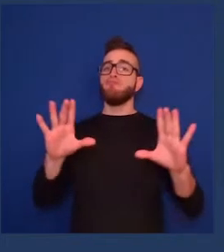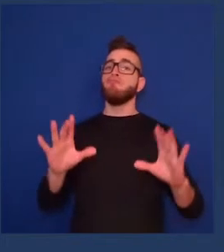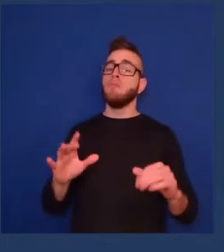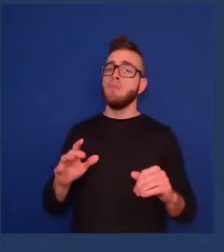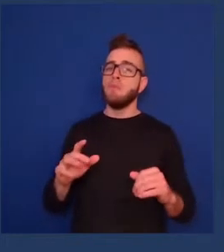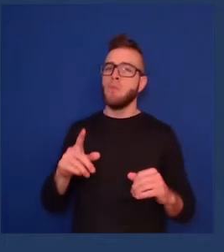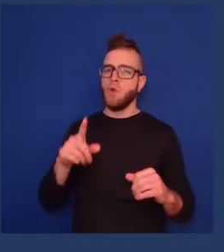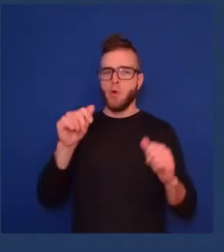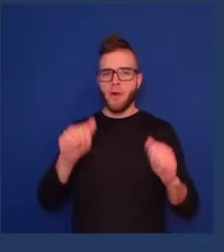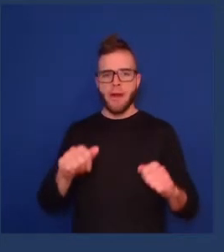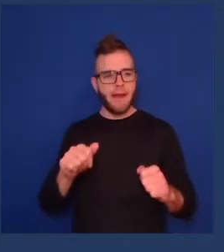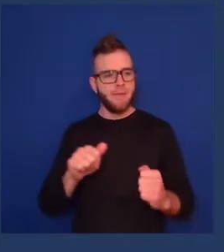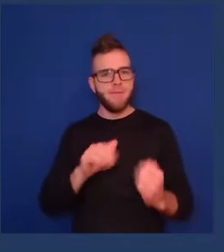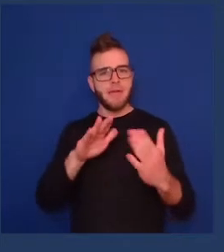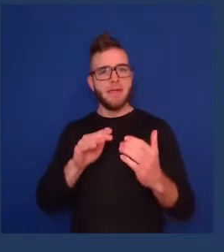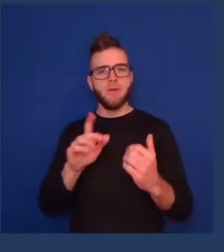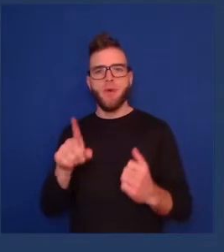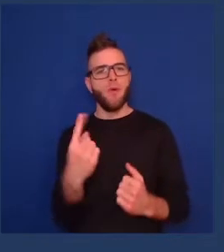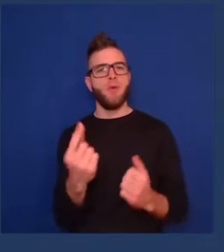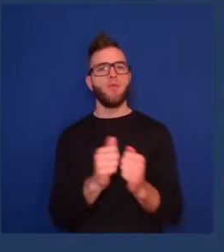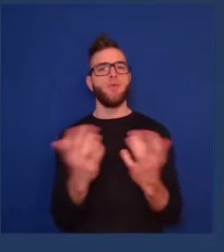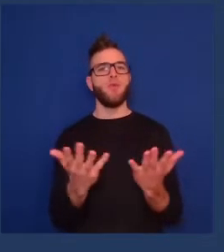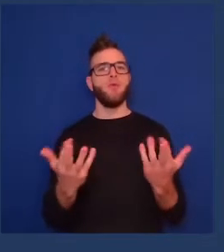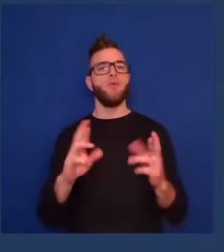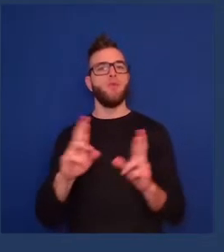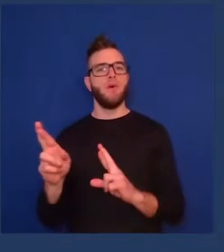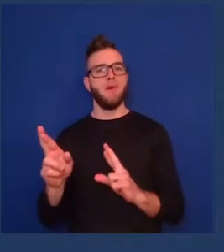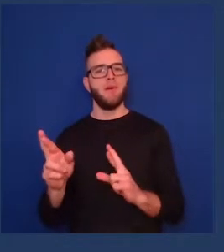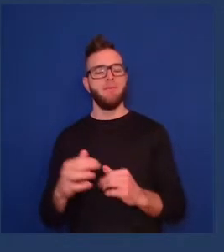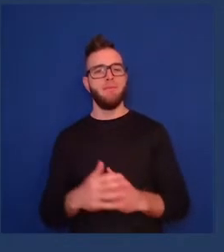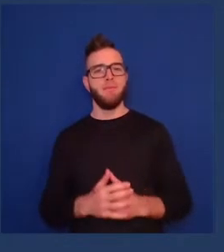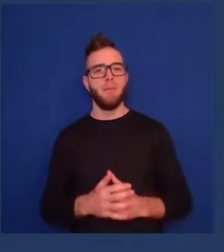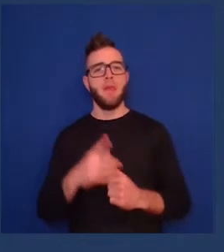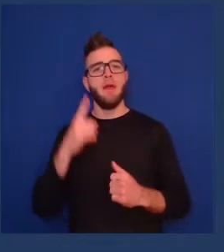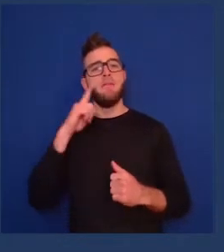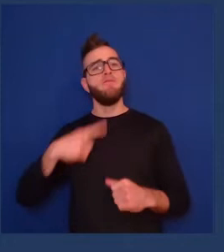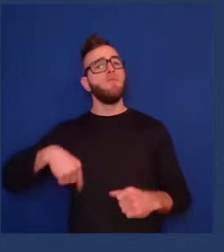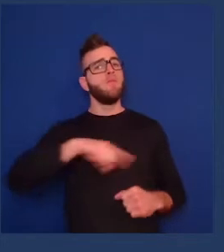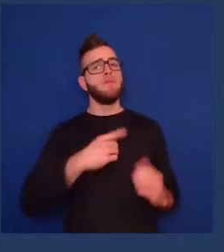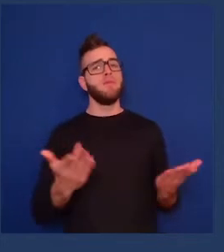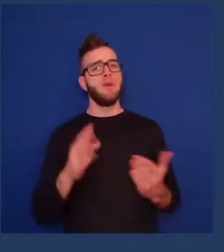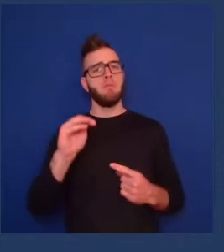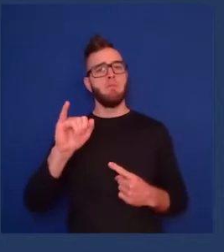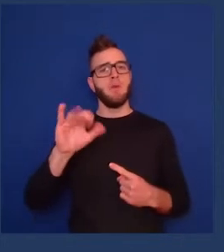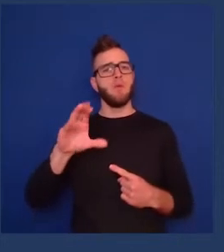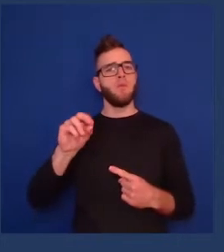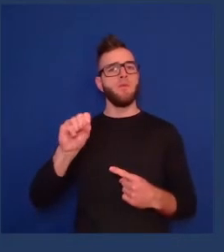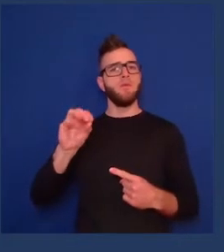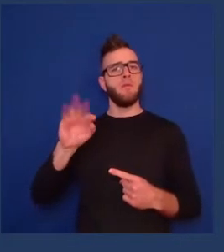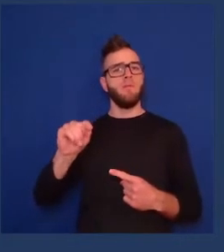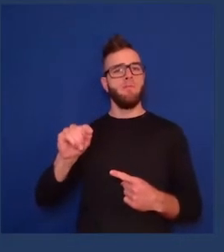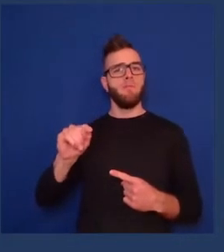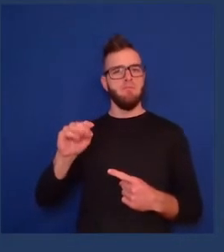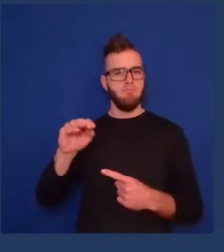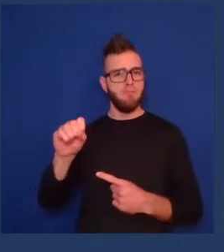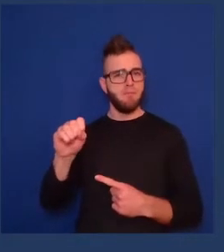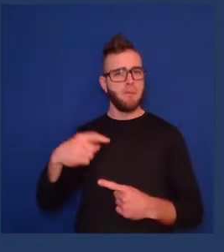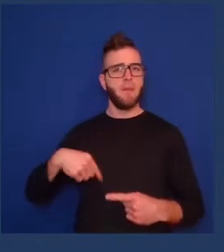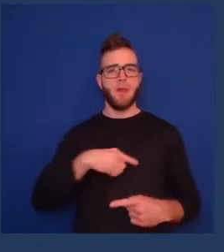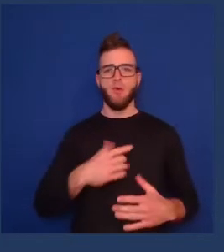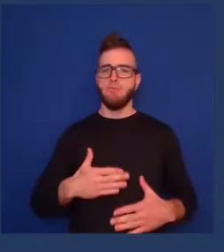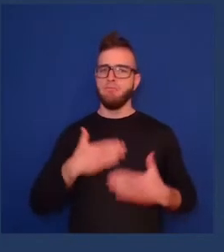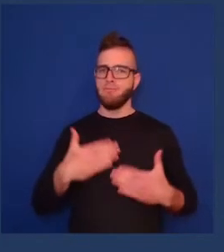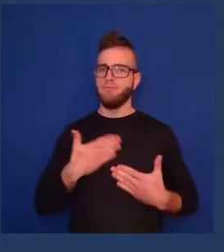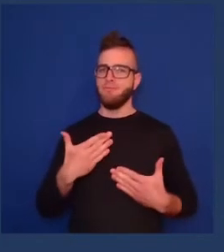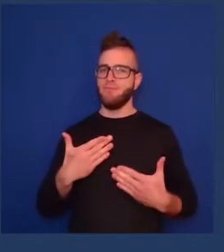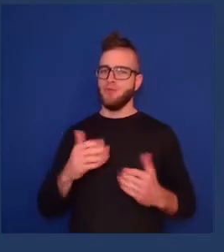place. And I think for all of us at Microsoft, we're grateful for the fact that we started the Ability Summit a